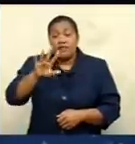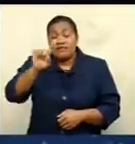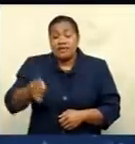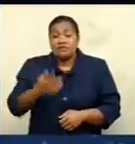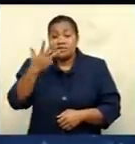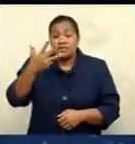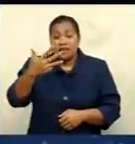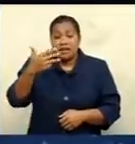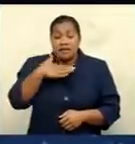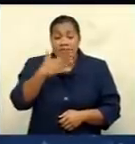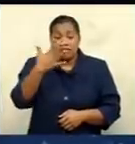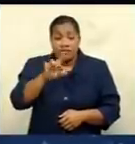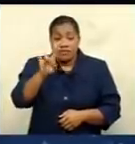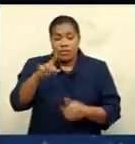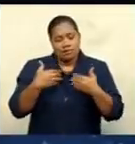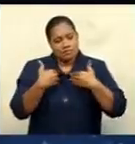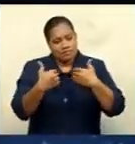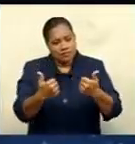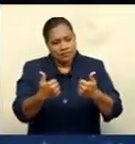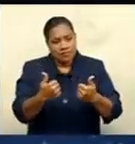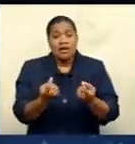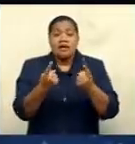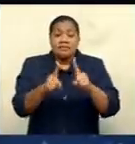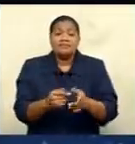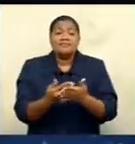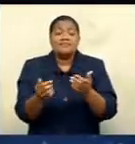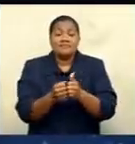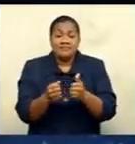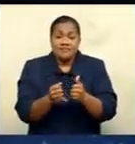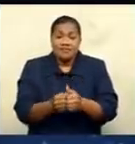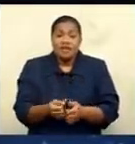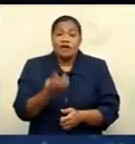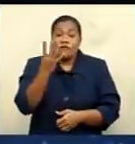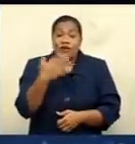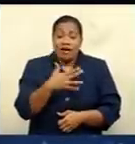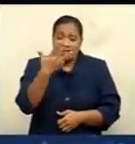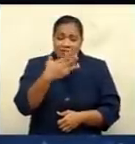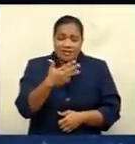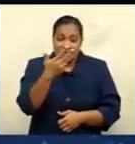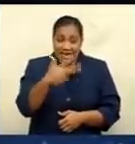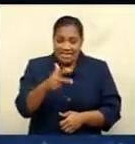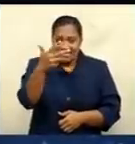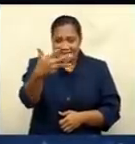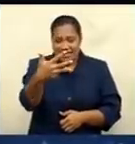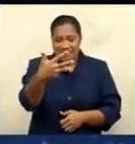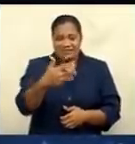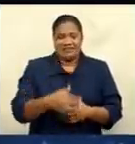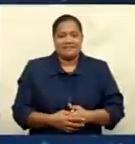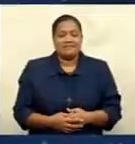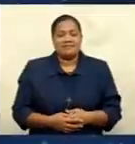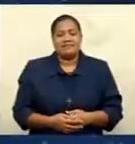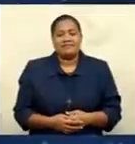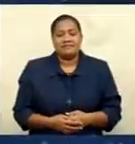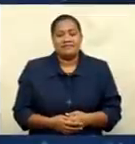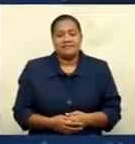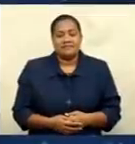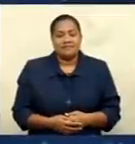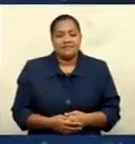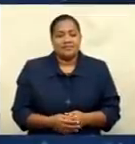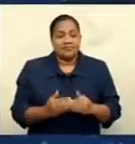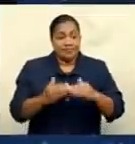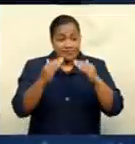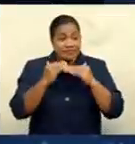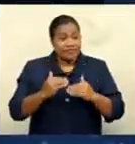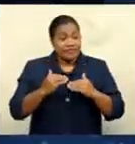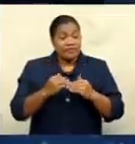25,951 recoveries in total. The COVID-19 death toll now stands at 489. The